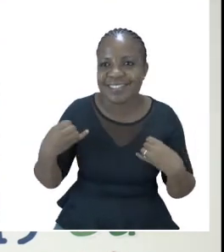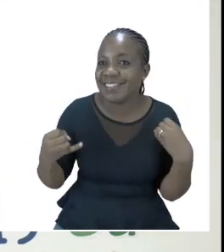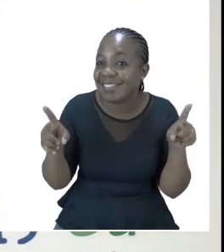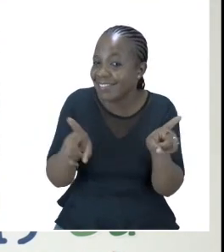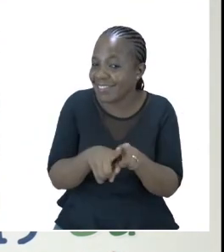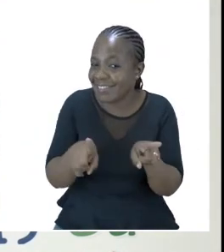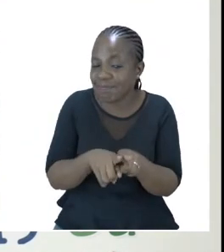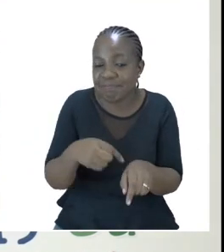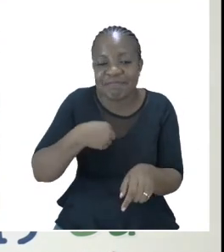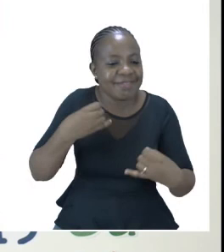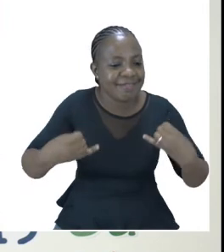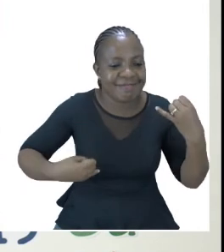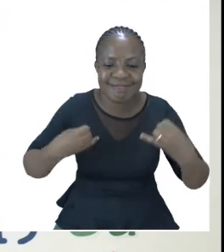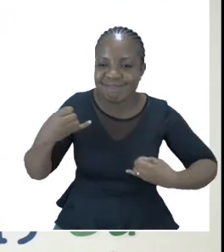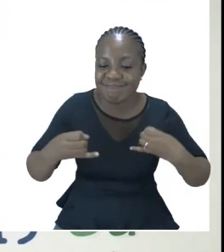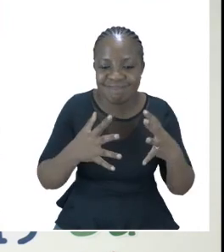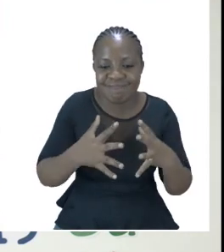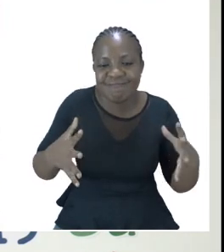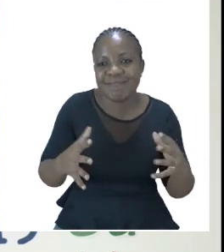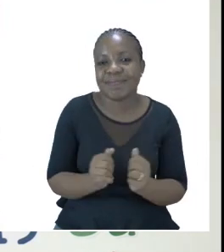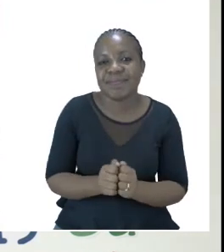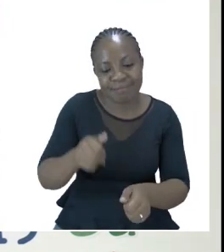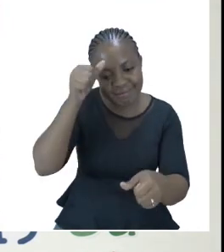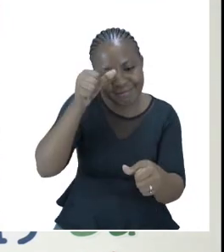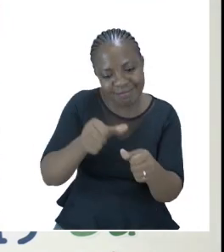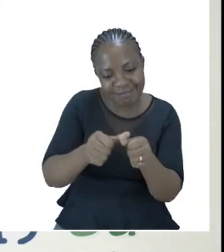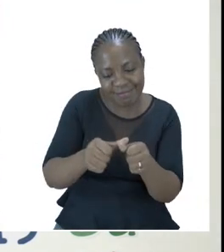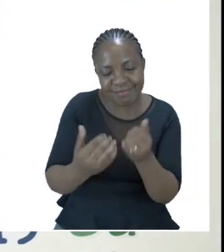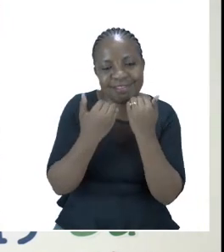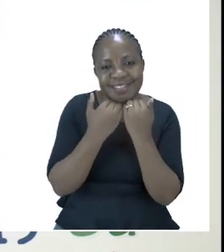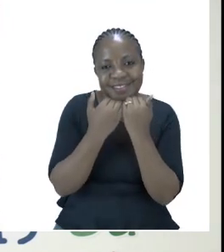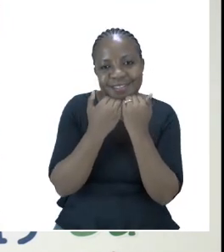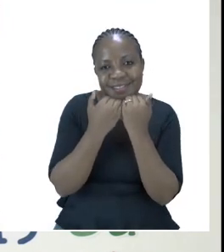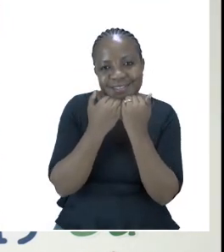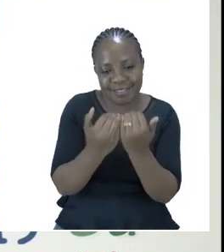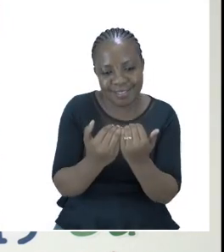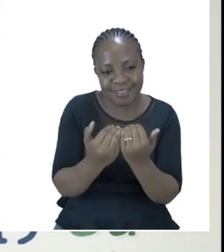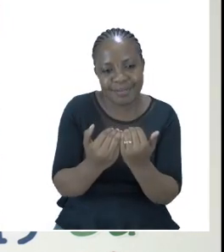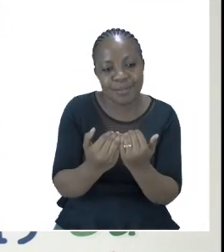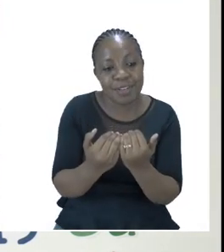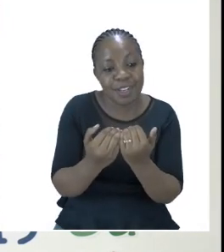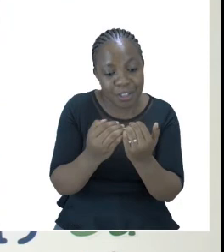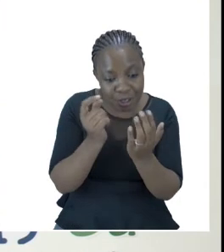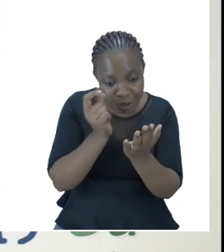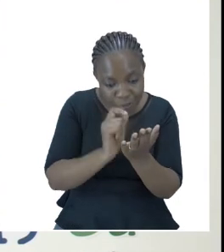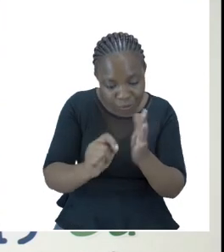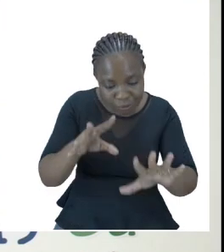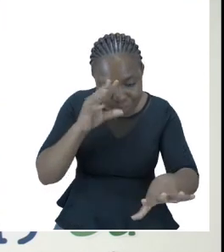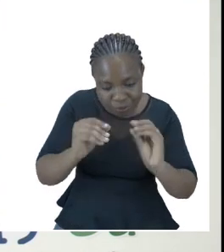did. And remember, it's important for us to also sanitize at the end of